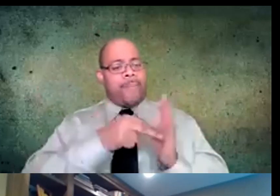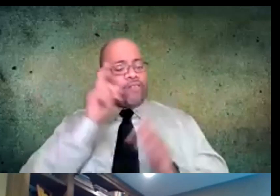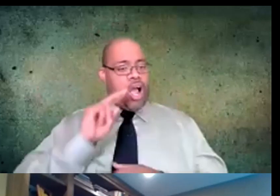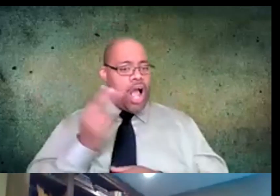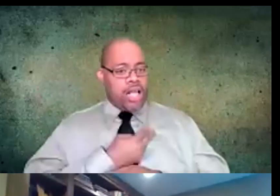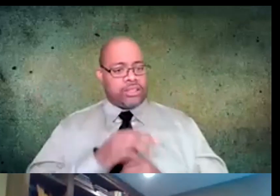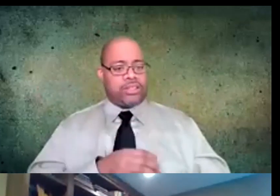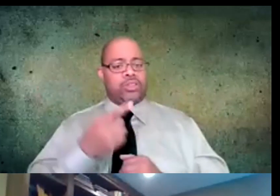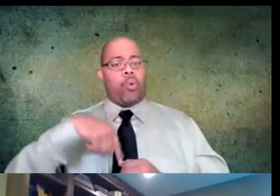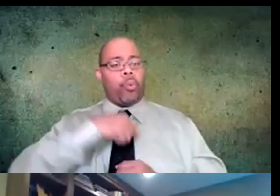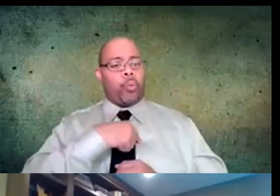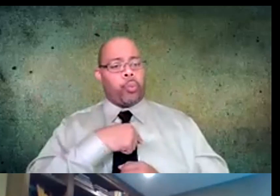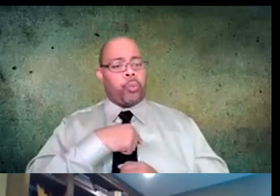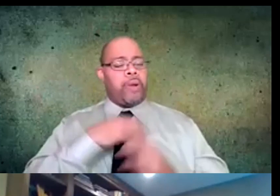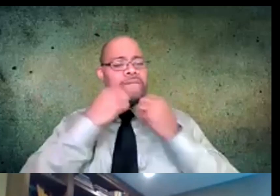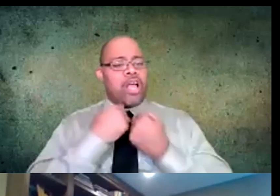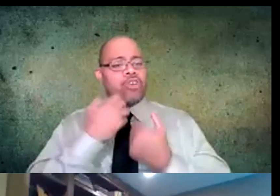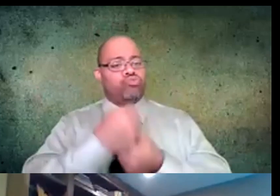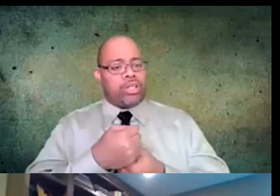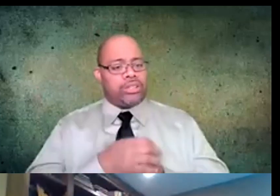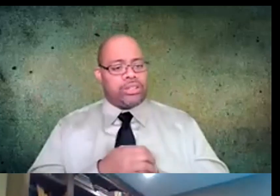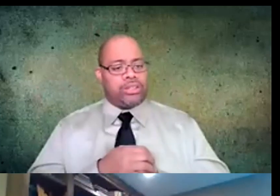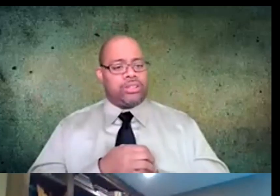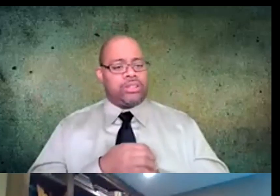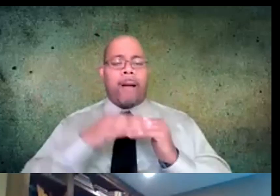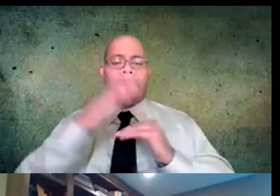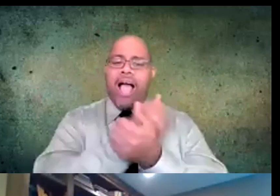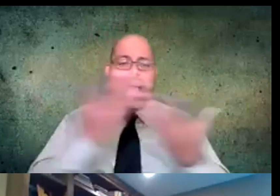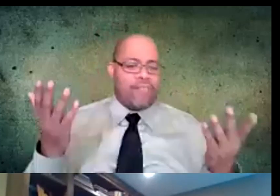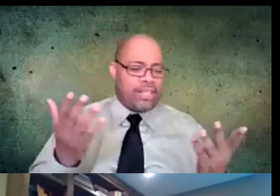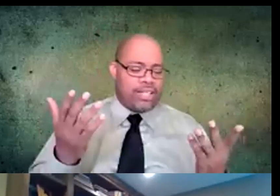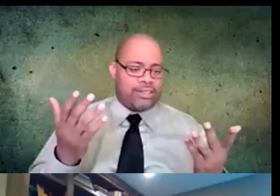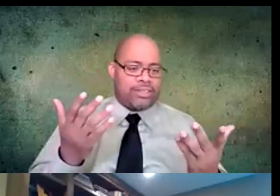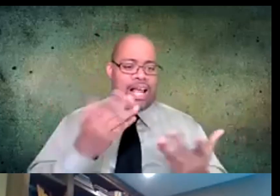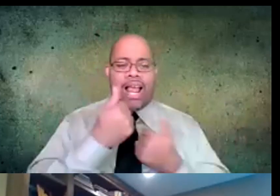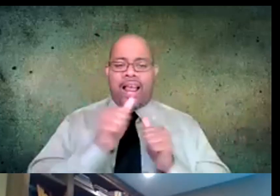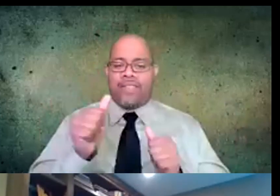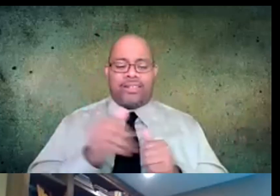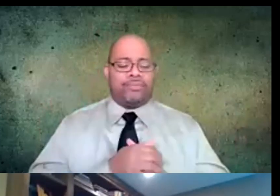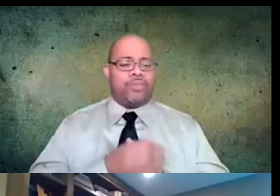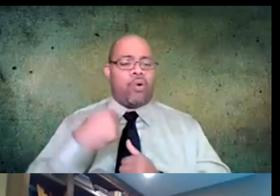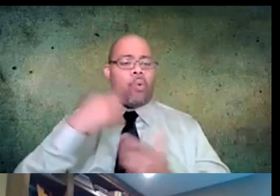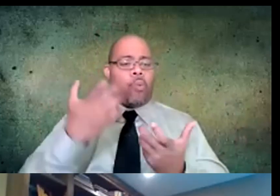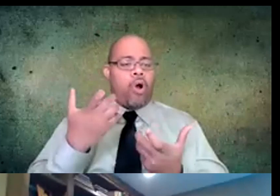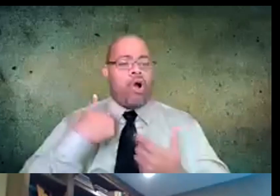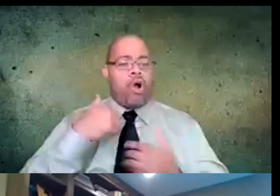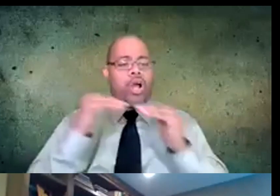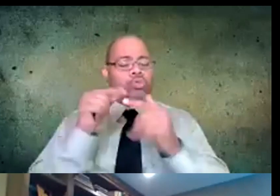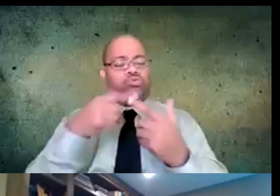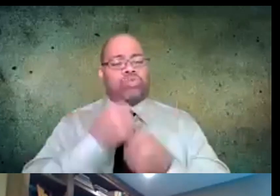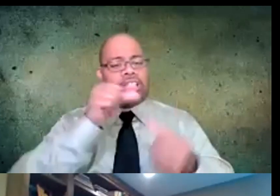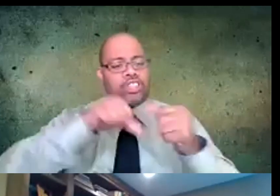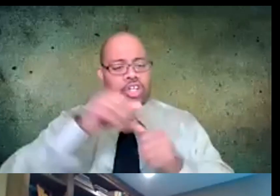us, we value trust above everything and anything, and we want our colleagues to trust each